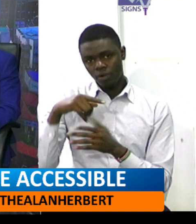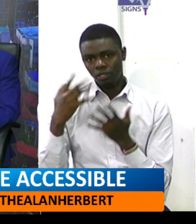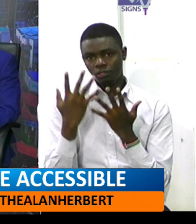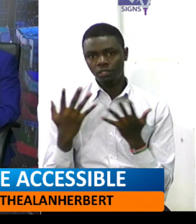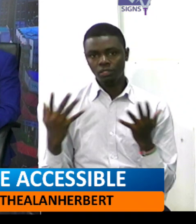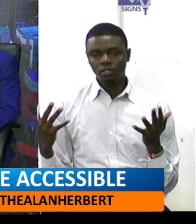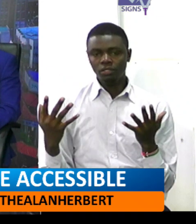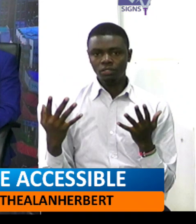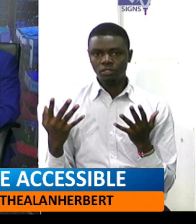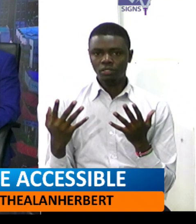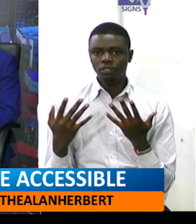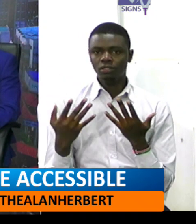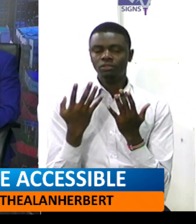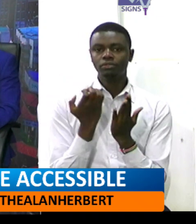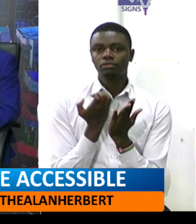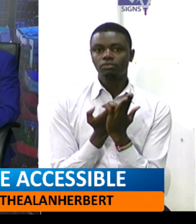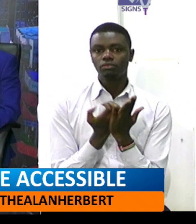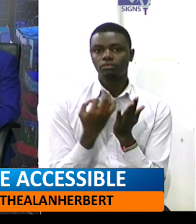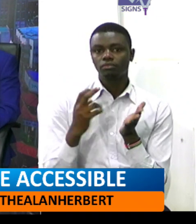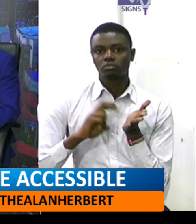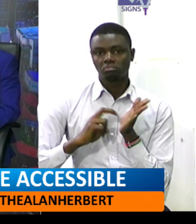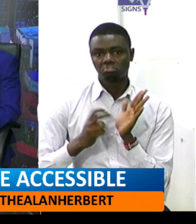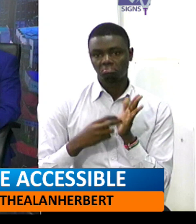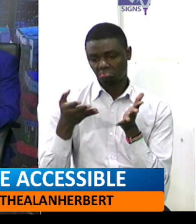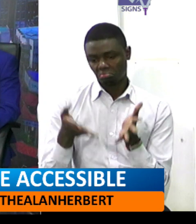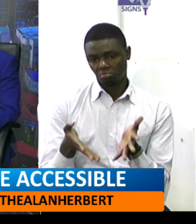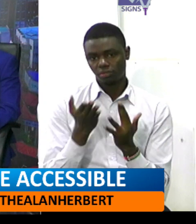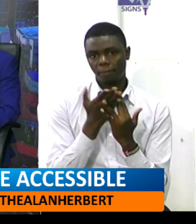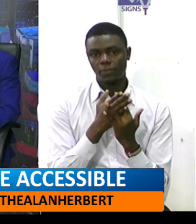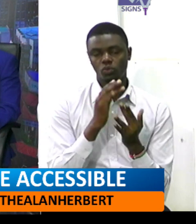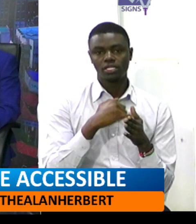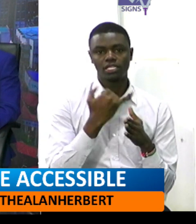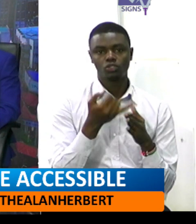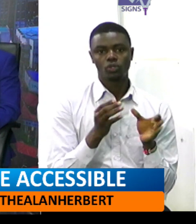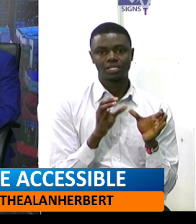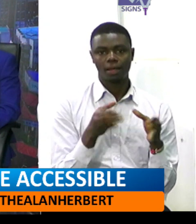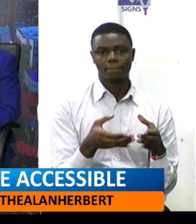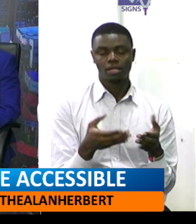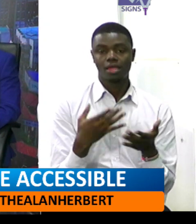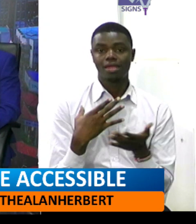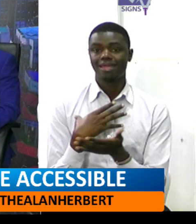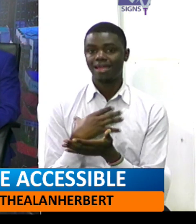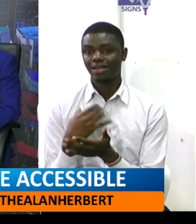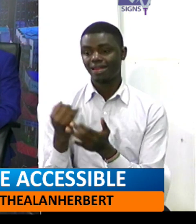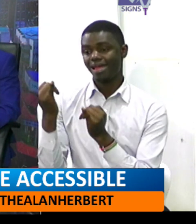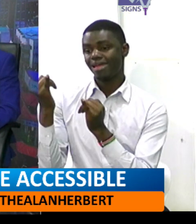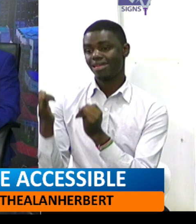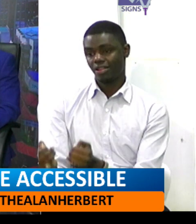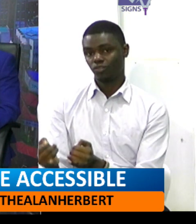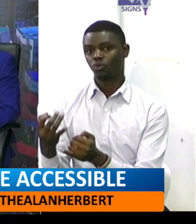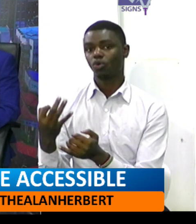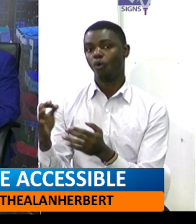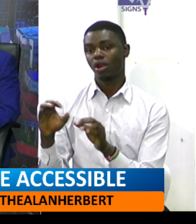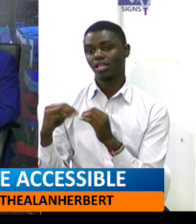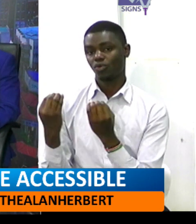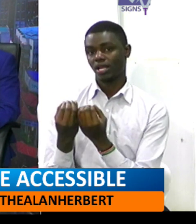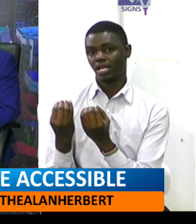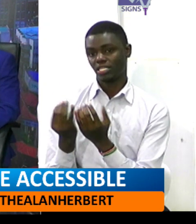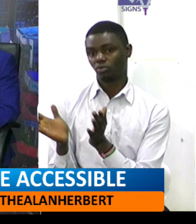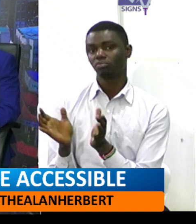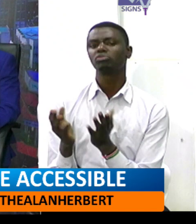is essentially the evidence of the contract that exists between the insurance company and the individual or the corporate.